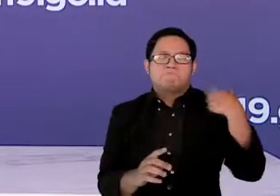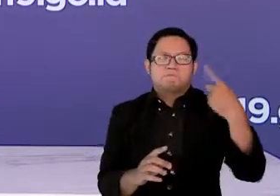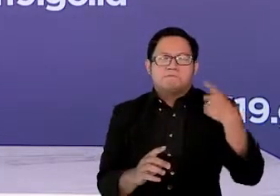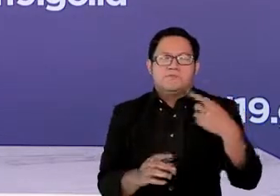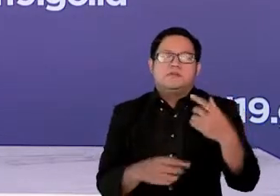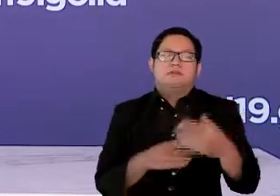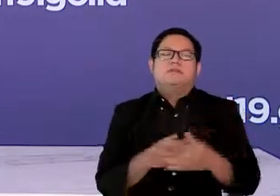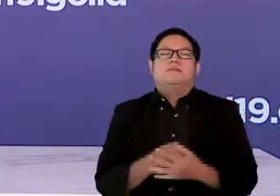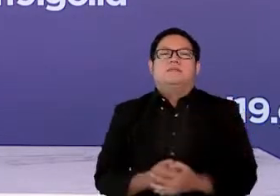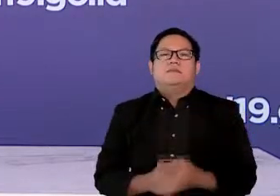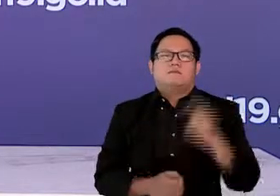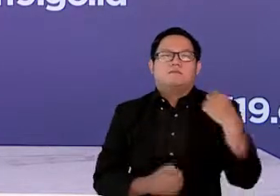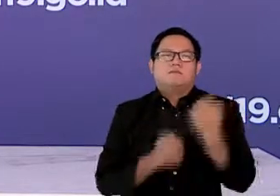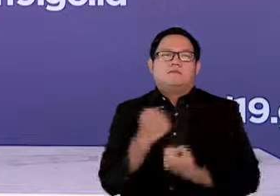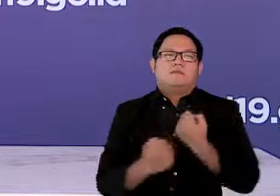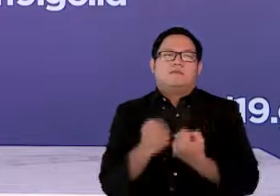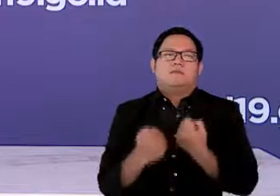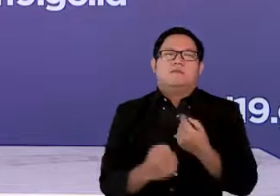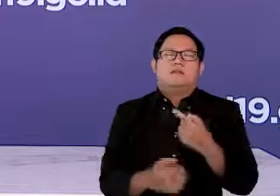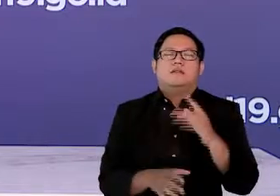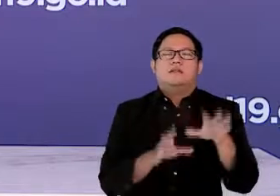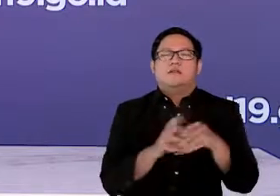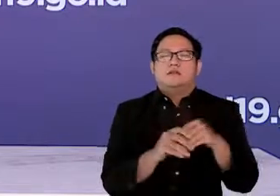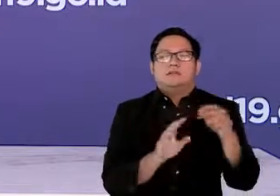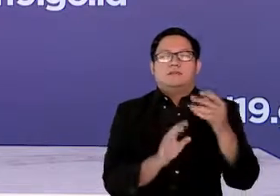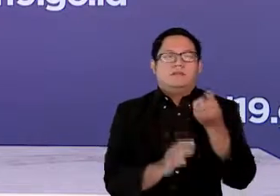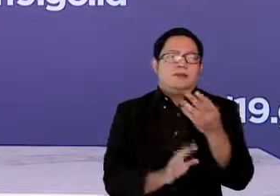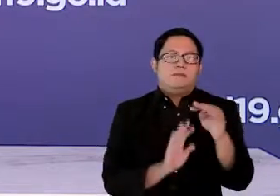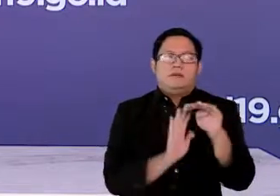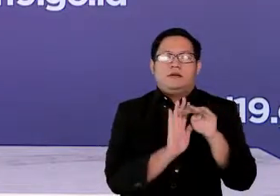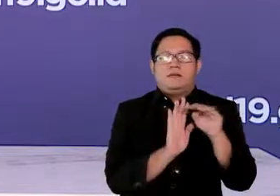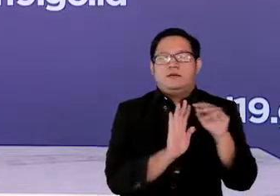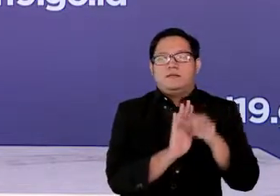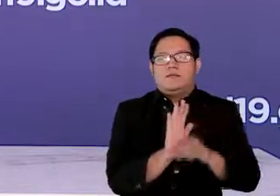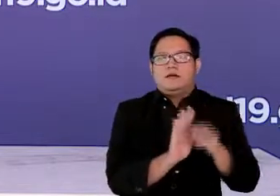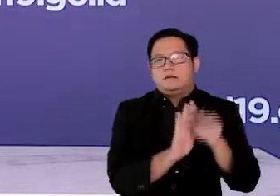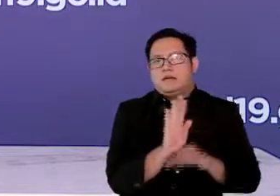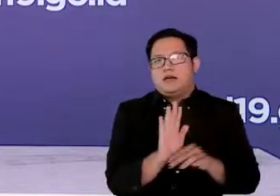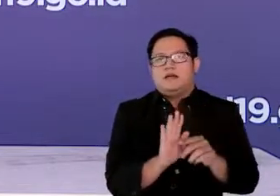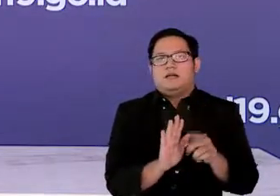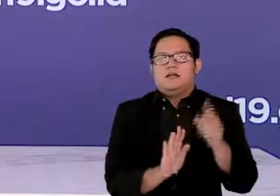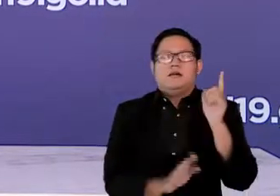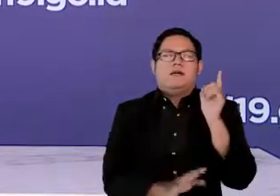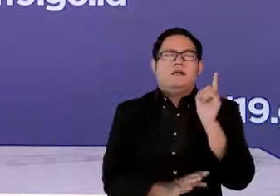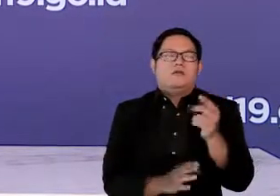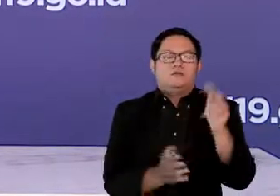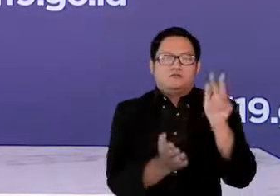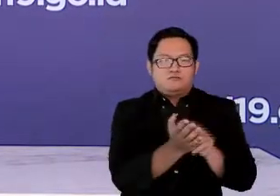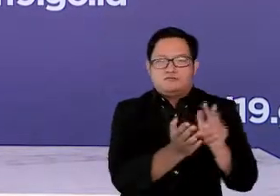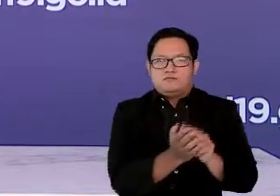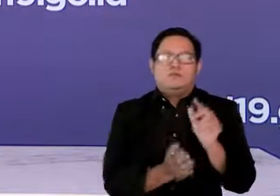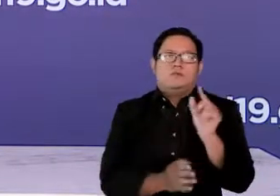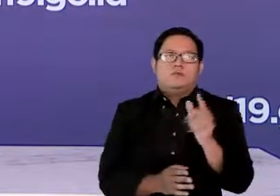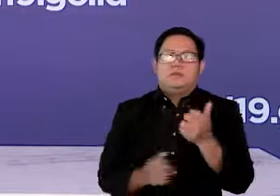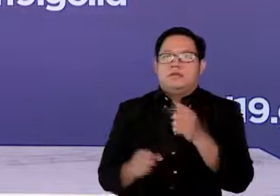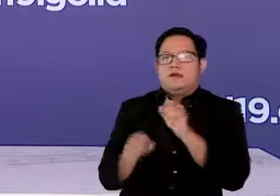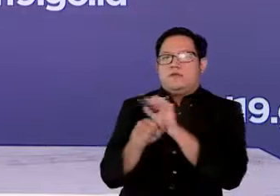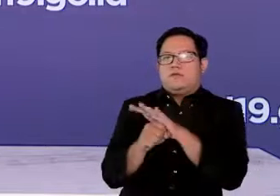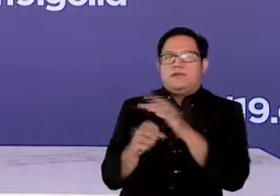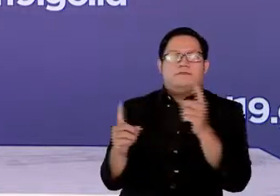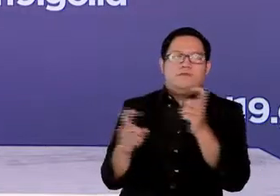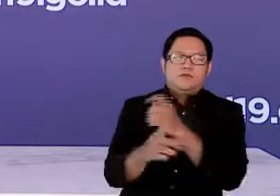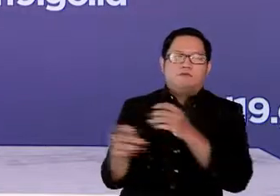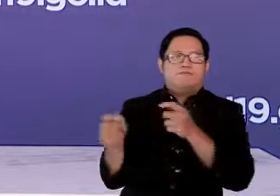adaptive policies are required to adapt to the dynamic conditions of the virus circulations.